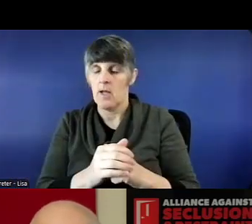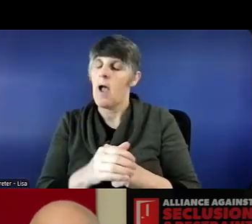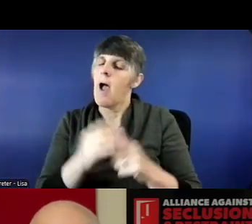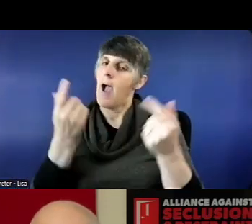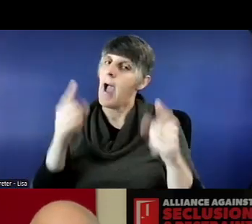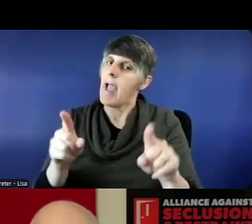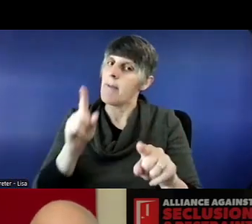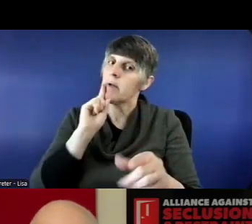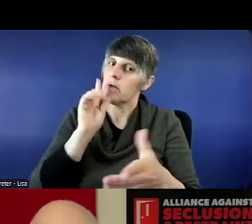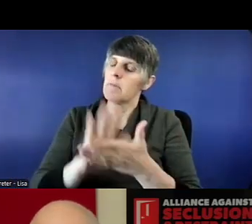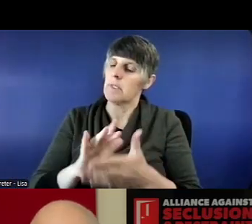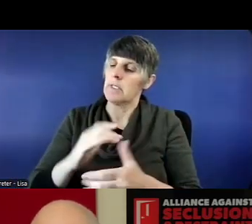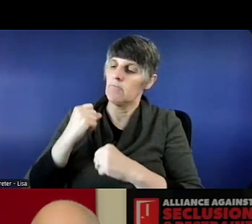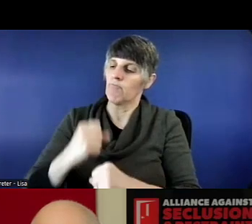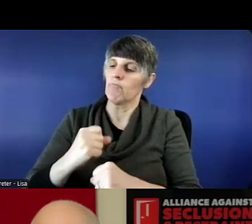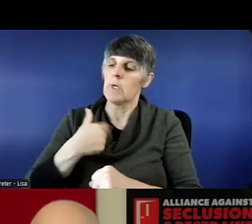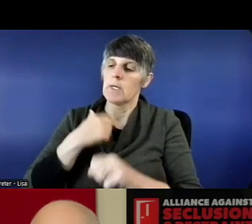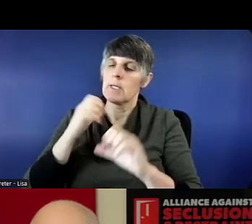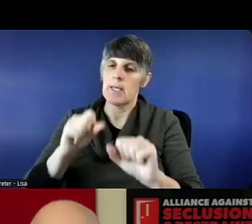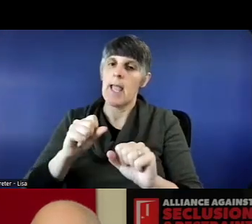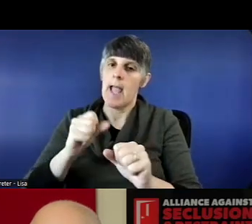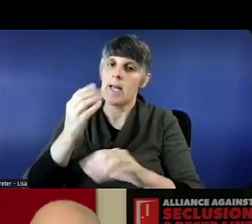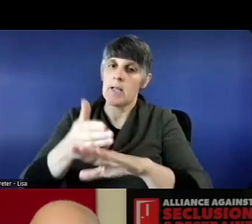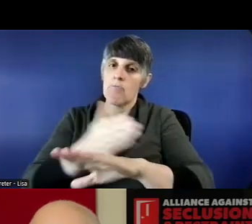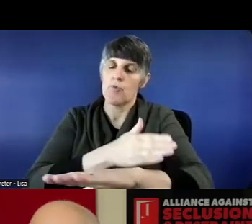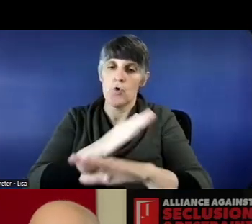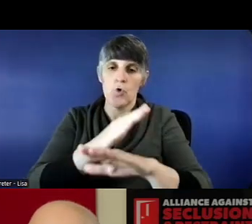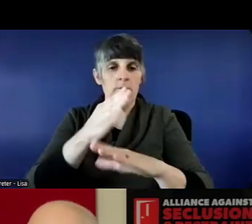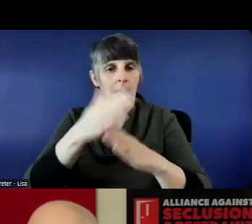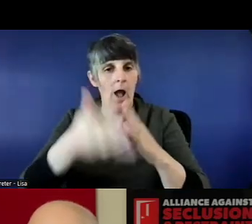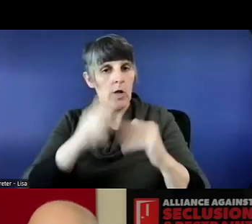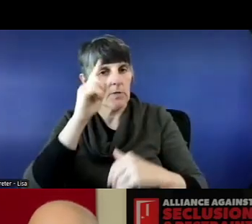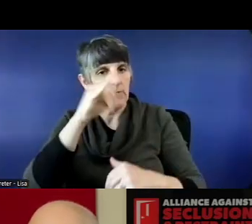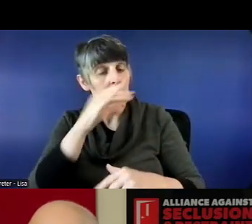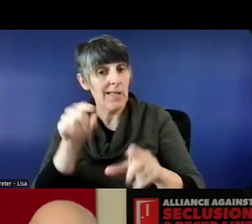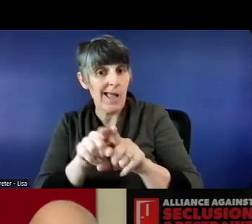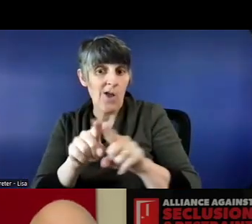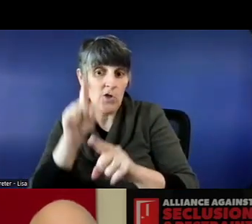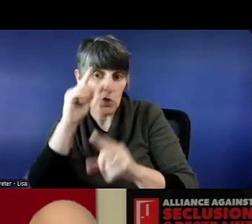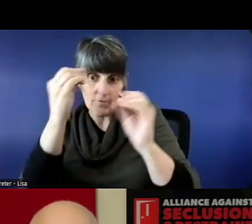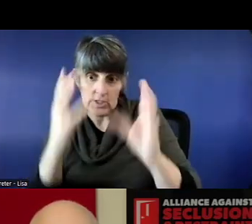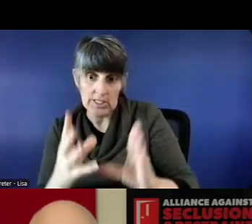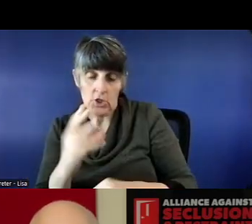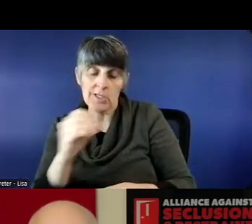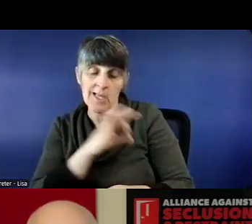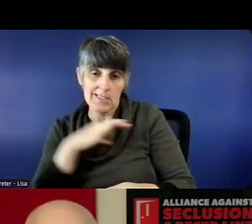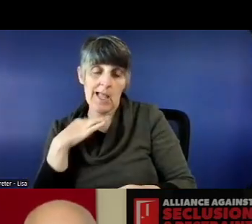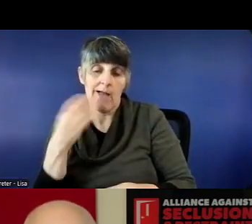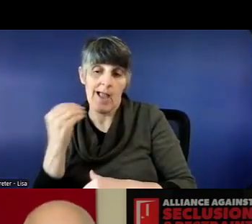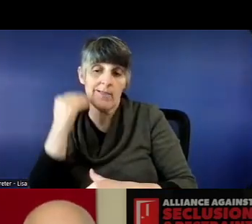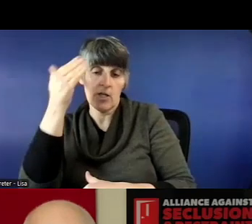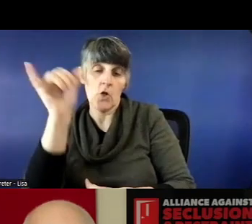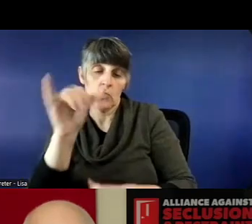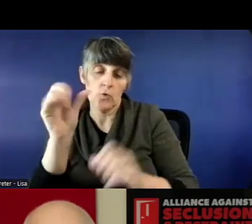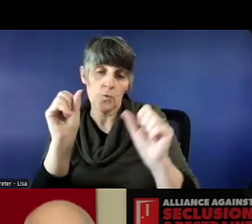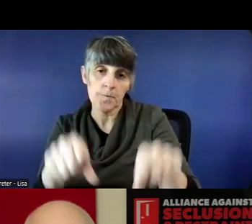firm belief that we can improve outcomes for kids and at the same time improve outcomes for teachers, staff, and the adults as